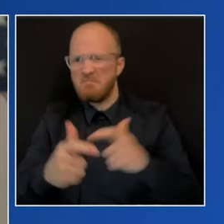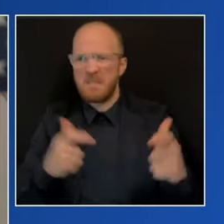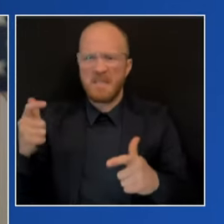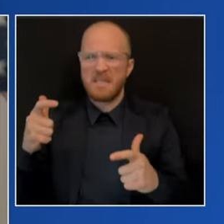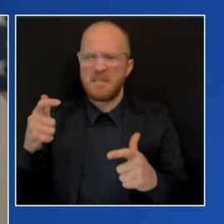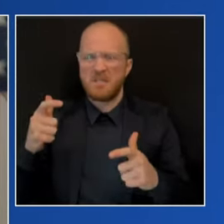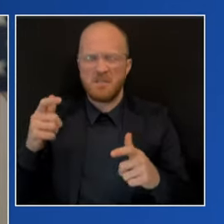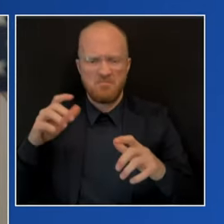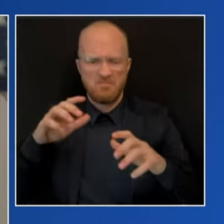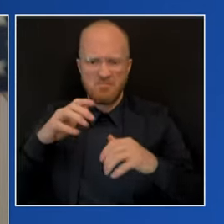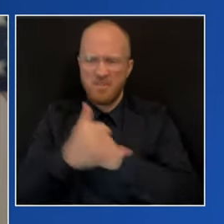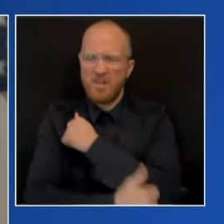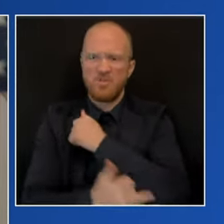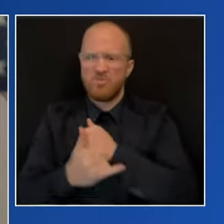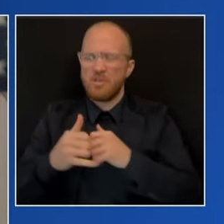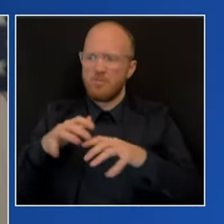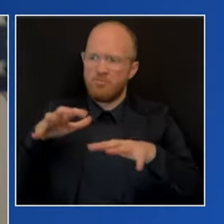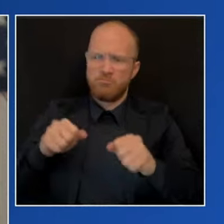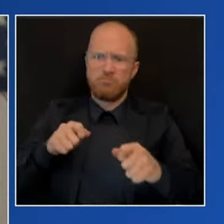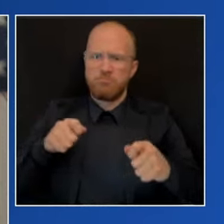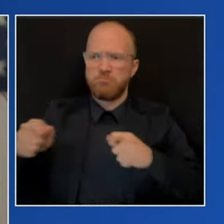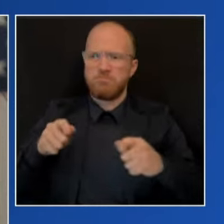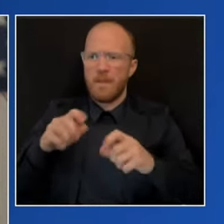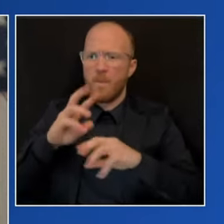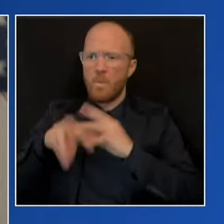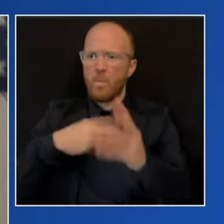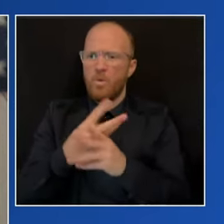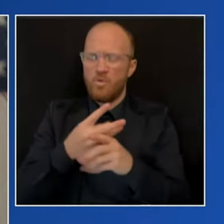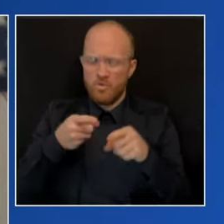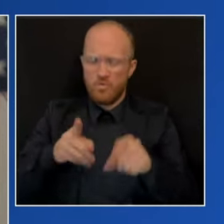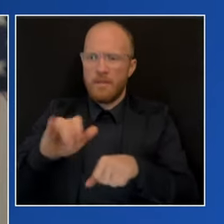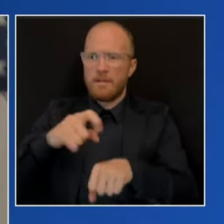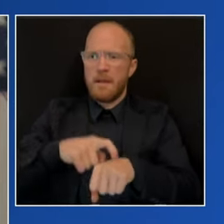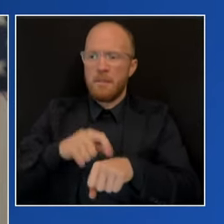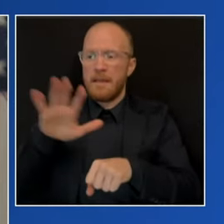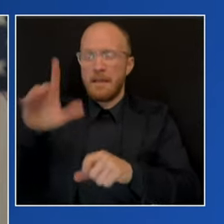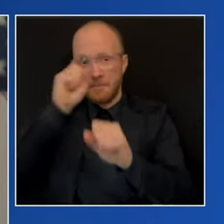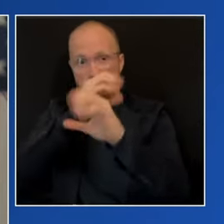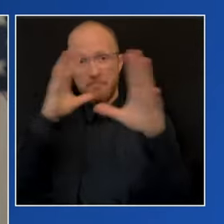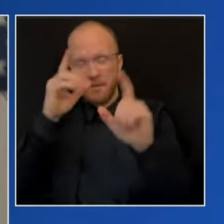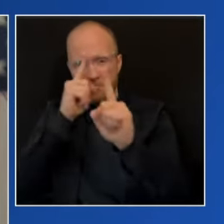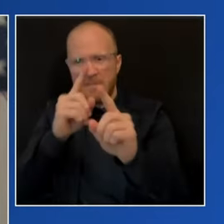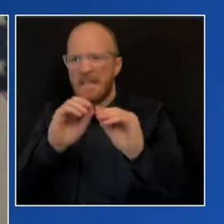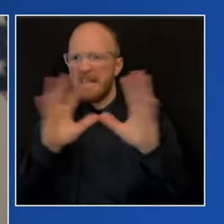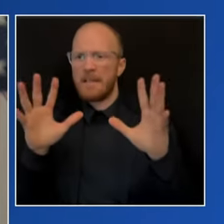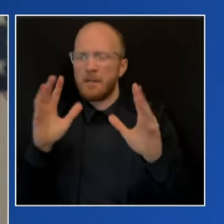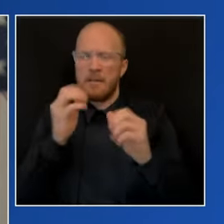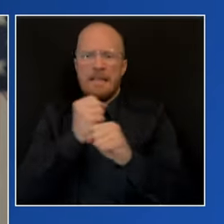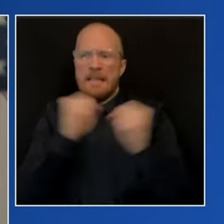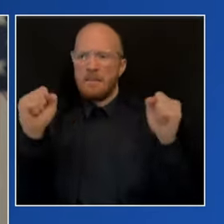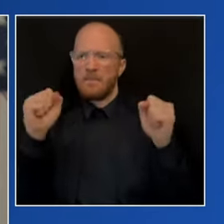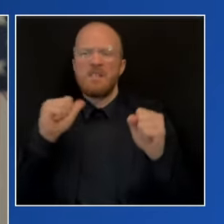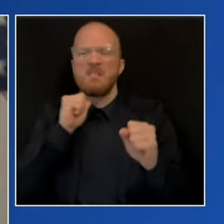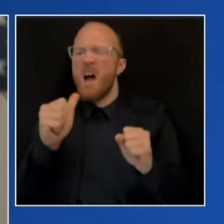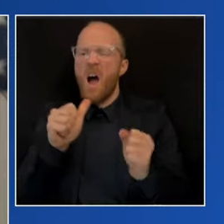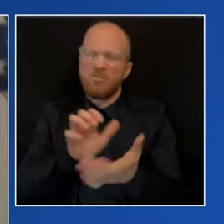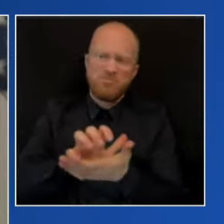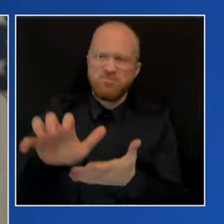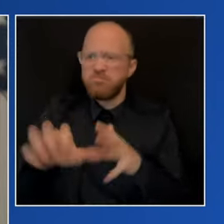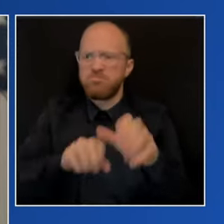at the time. His mission was clear: liberty, not conquest;